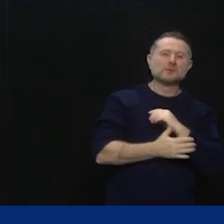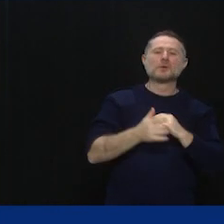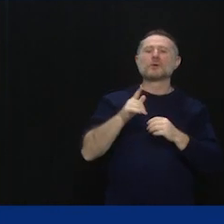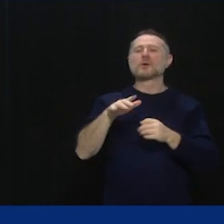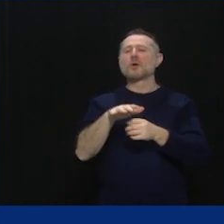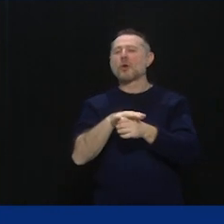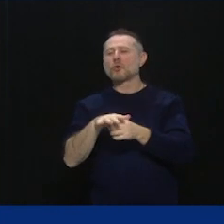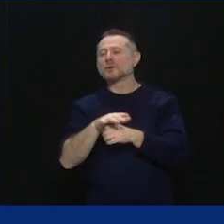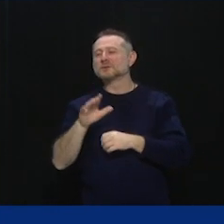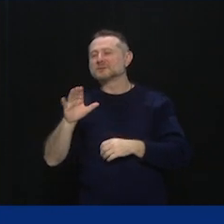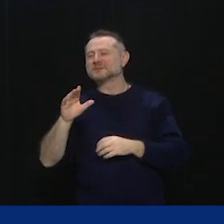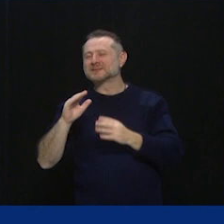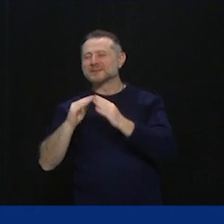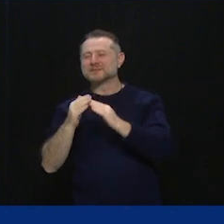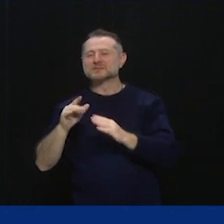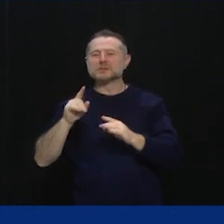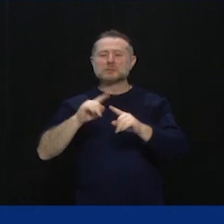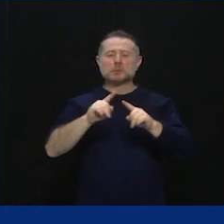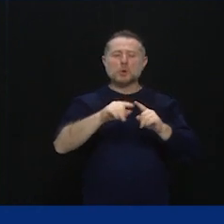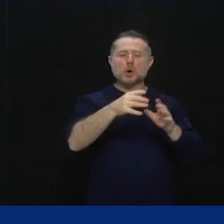chambers, and other local leaders,